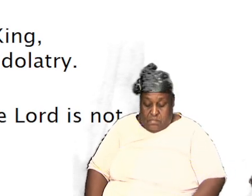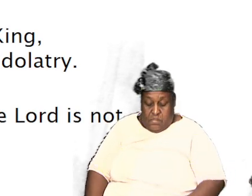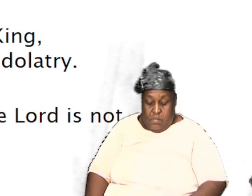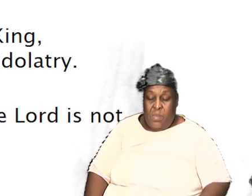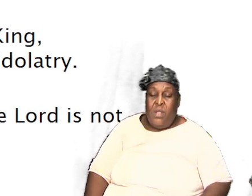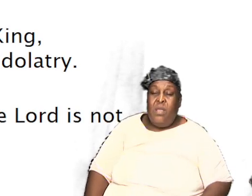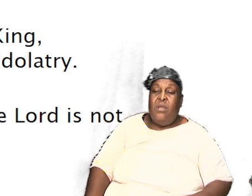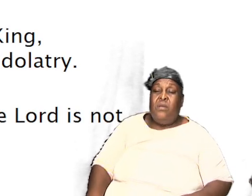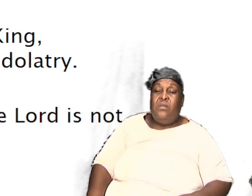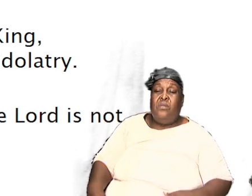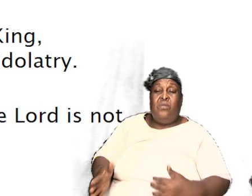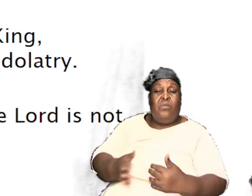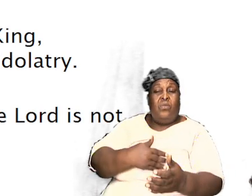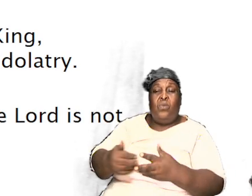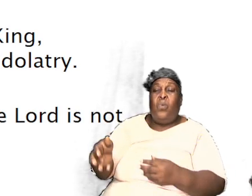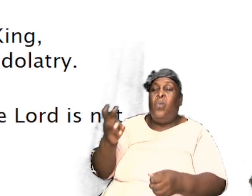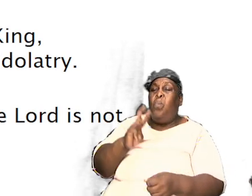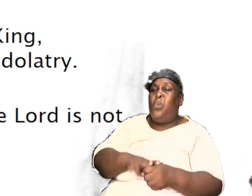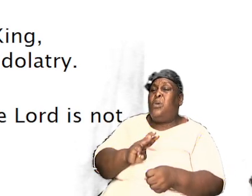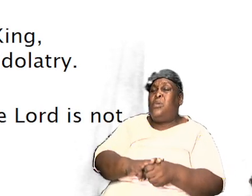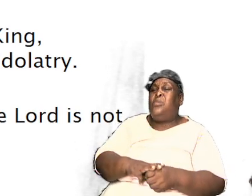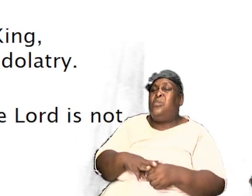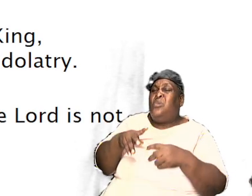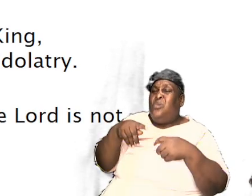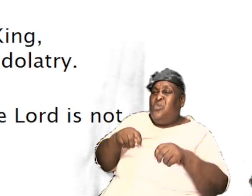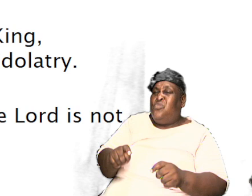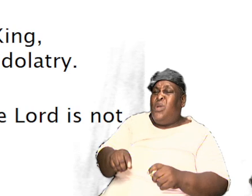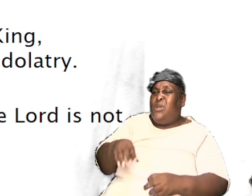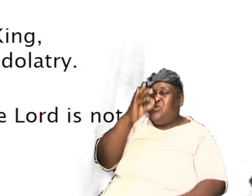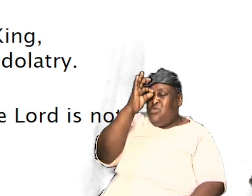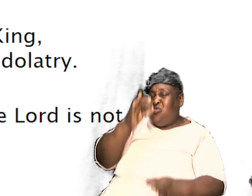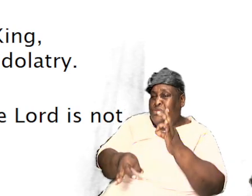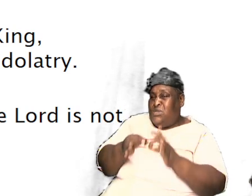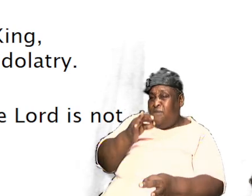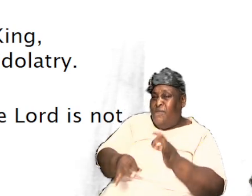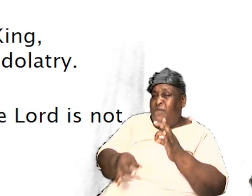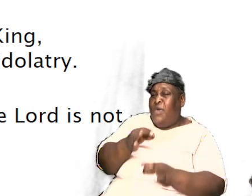The king, even though he was wrong, tried to justify